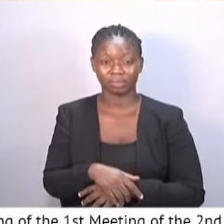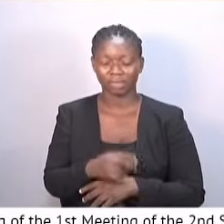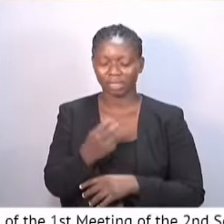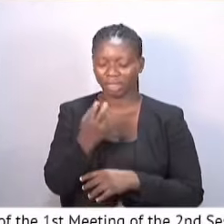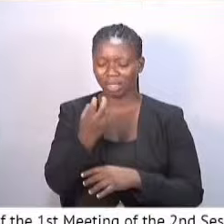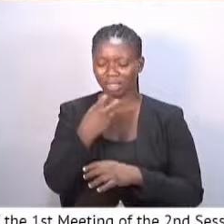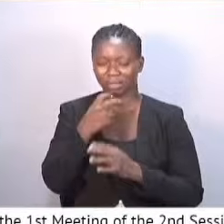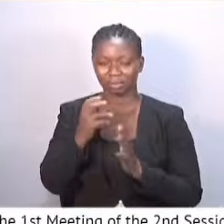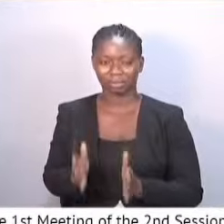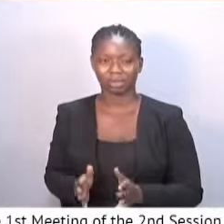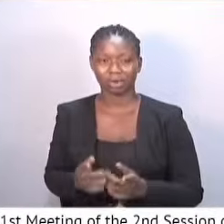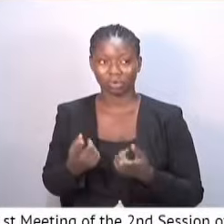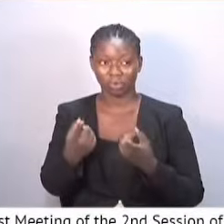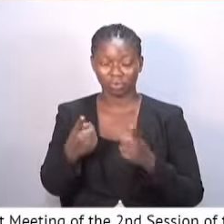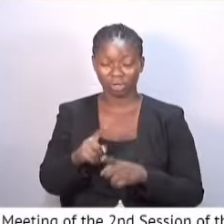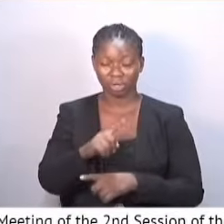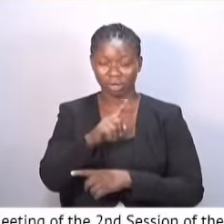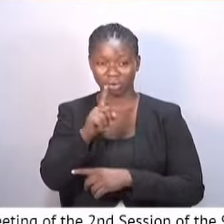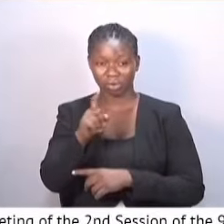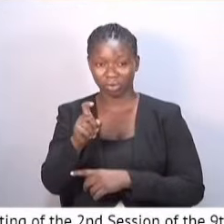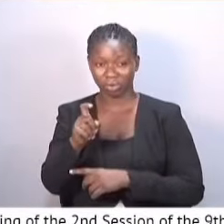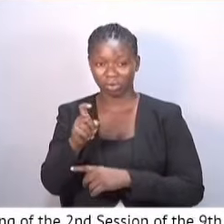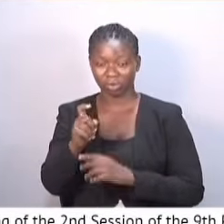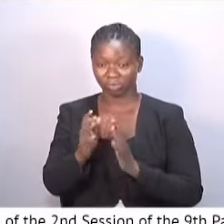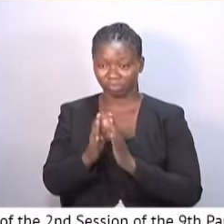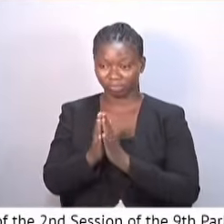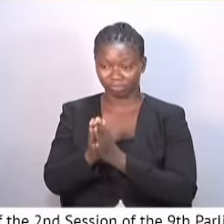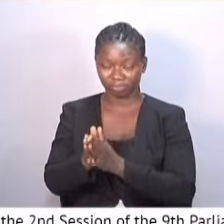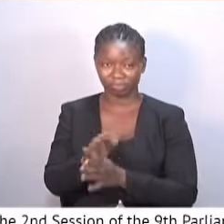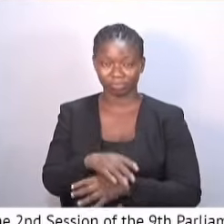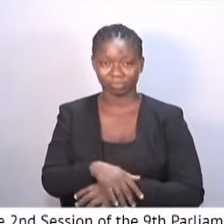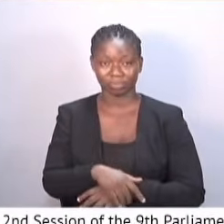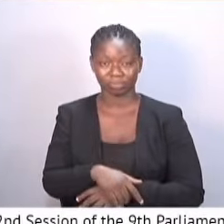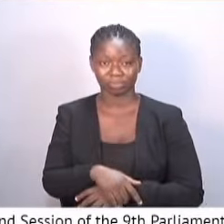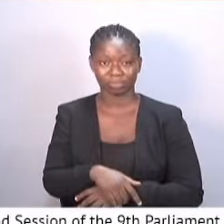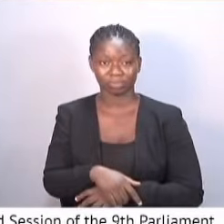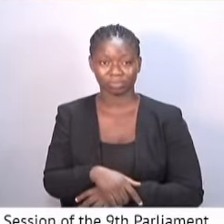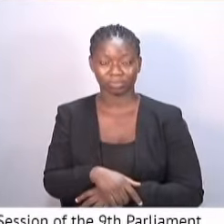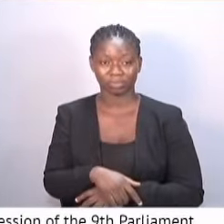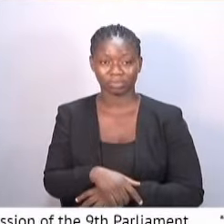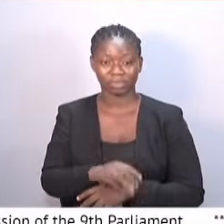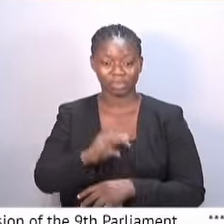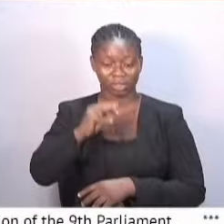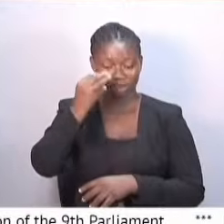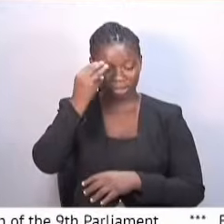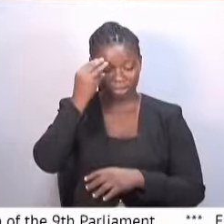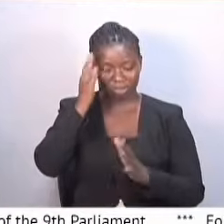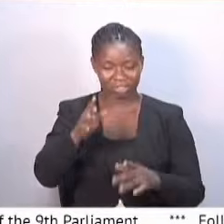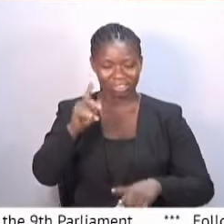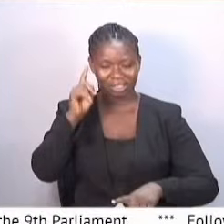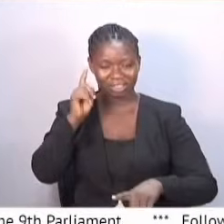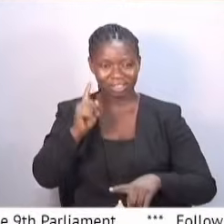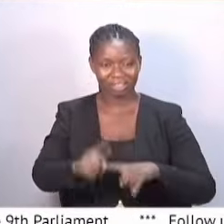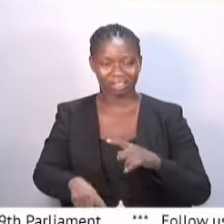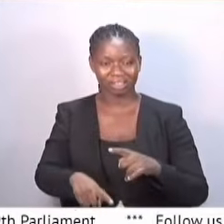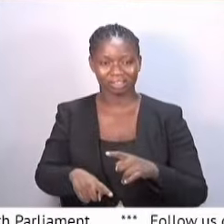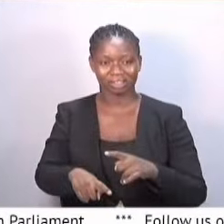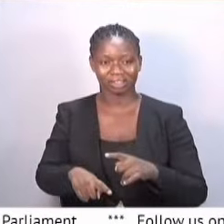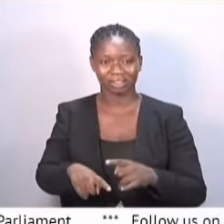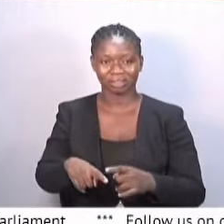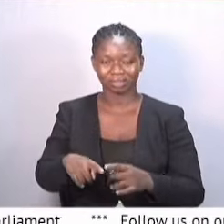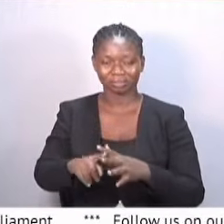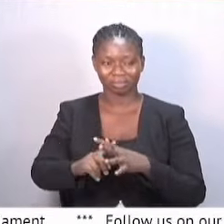Mr. Speaker, when a question is admitted, the minister cannot mount the dispatch